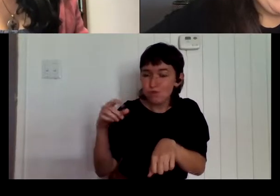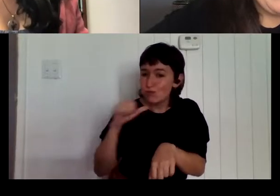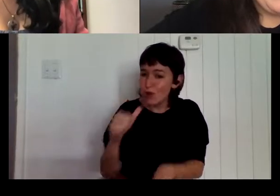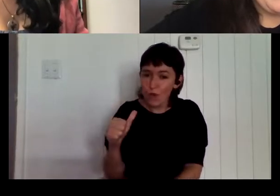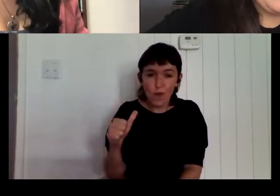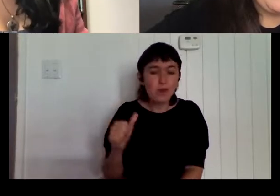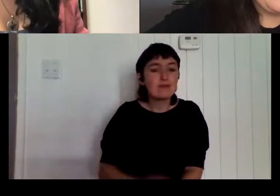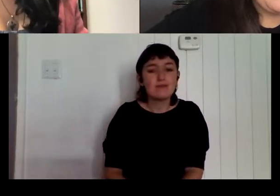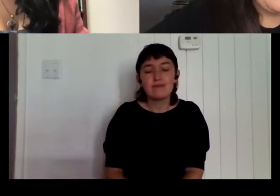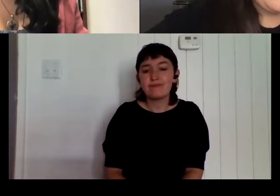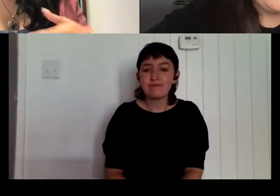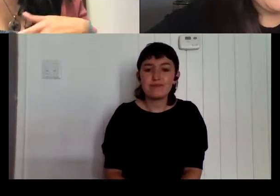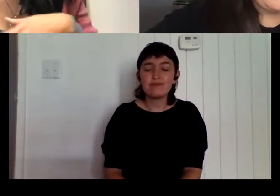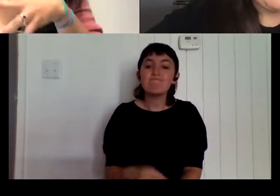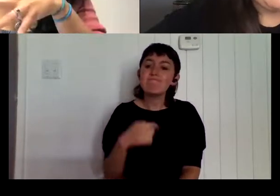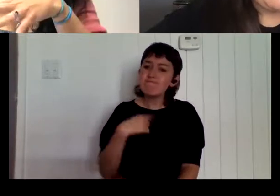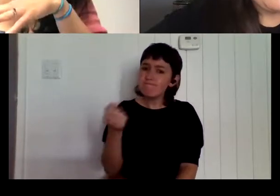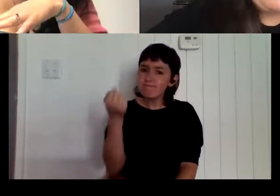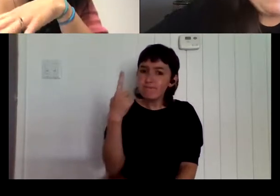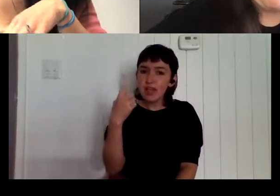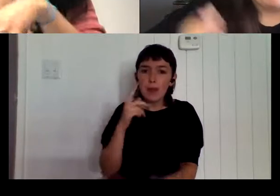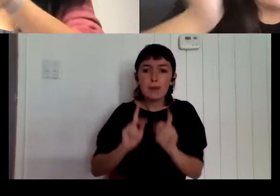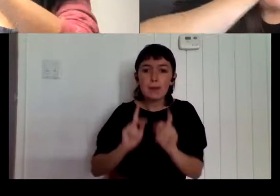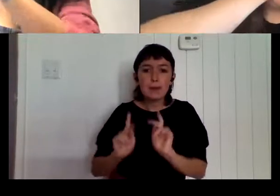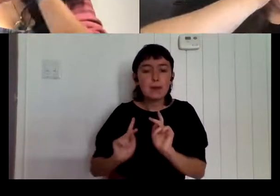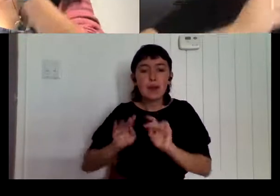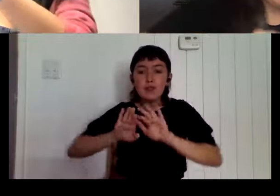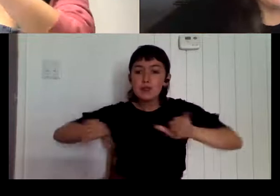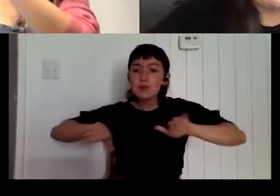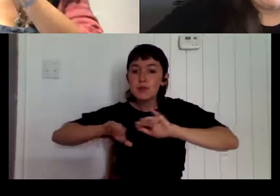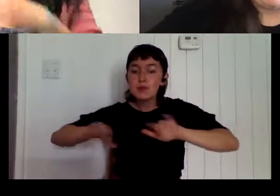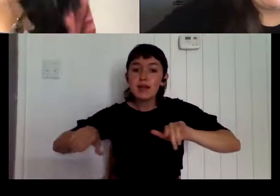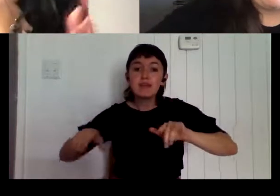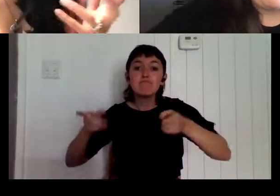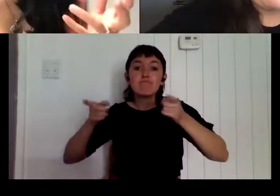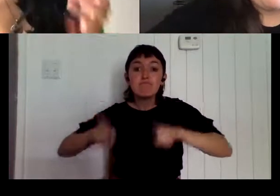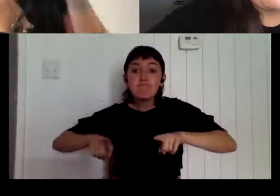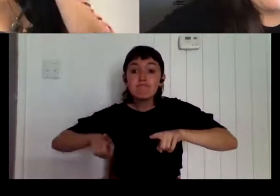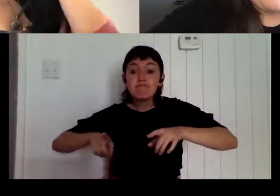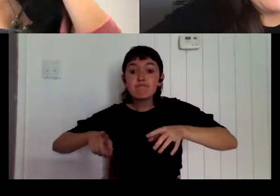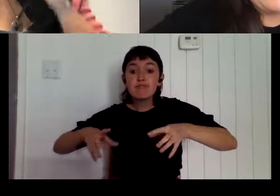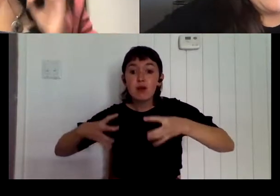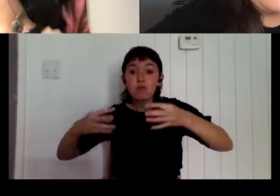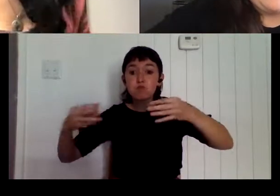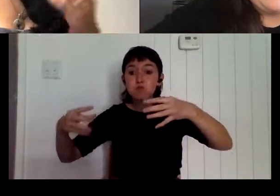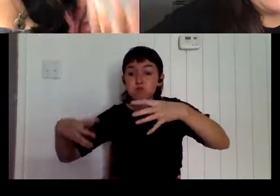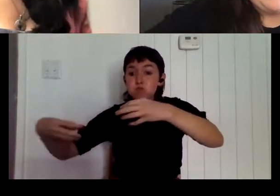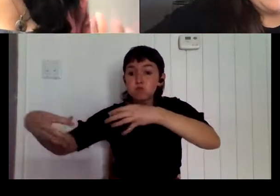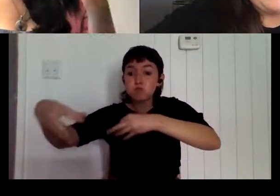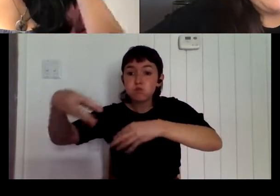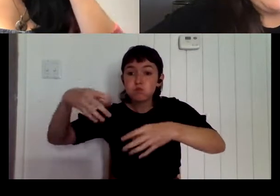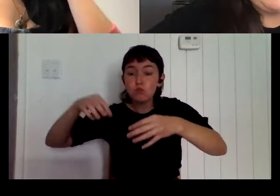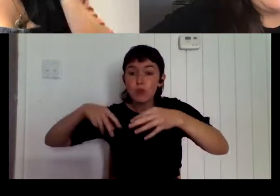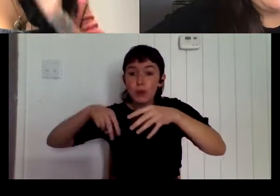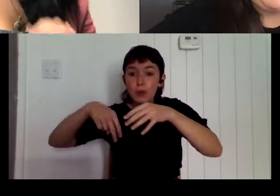people go swimming and they wind up getting tangled in, having them happen where you have an unfortunate